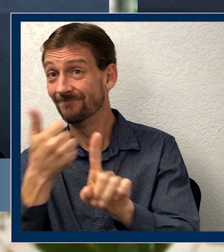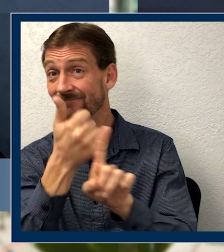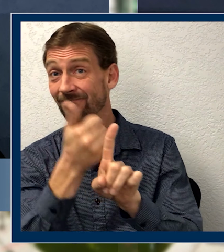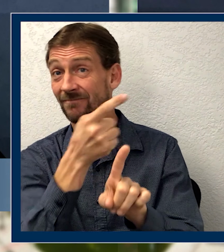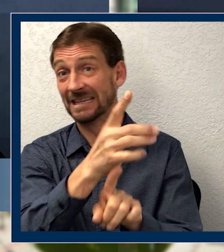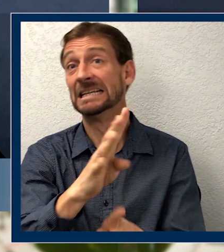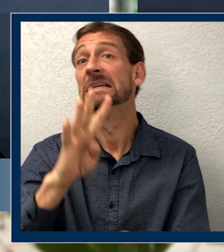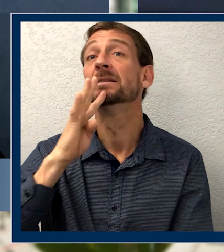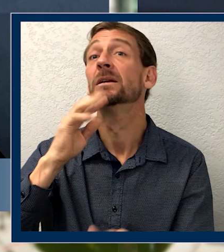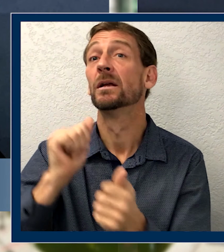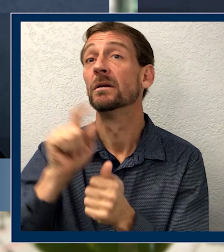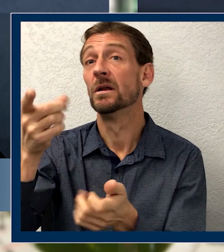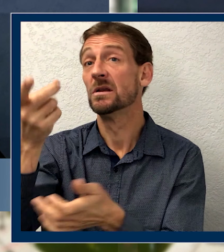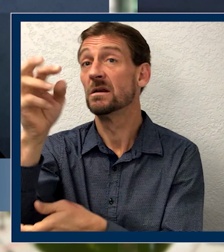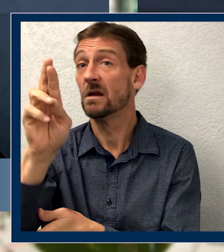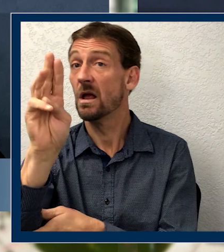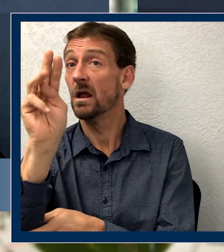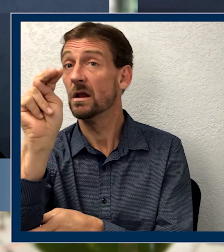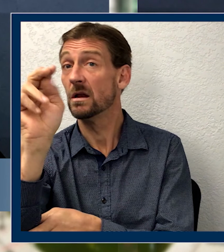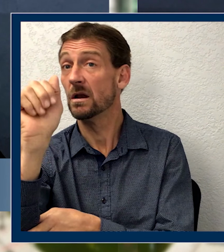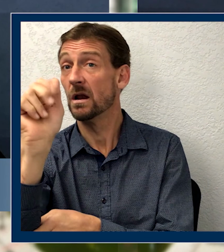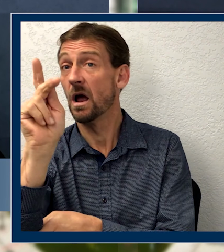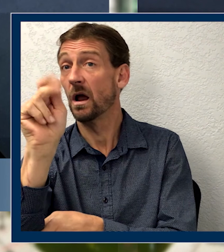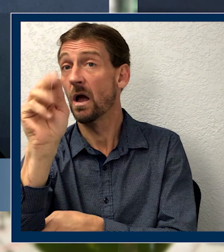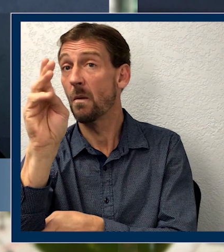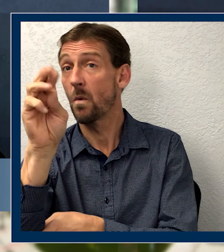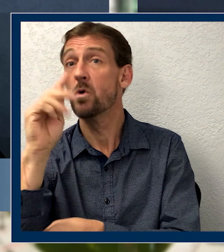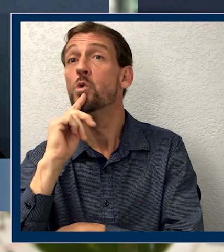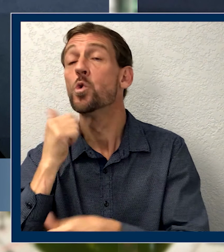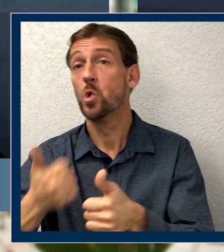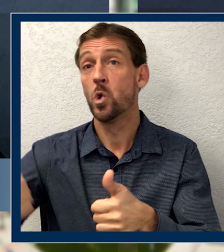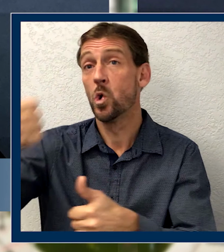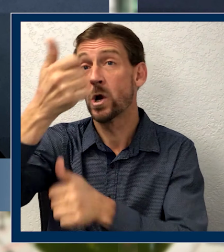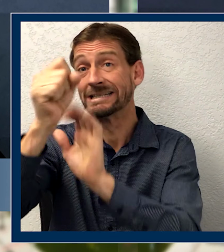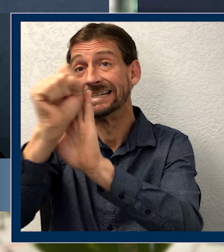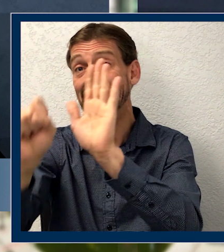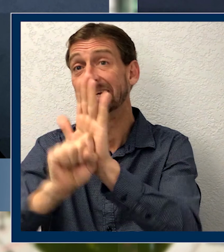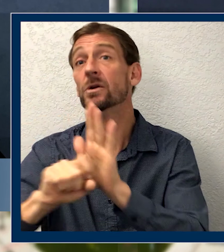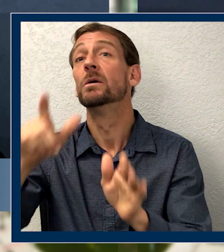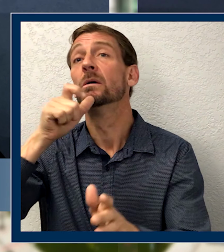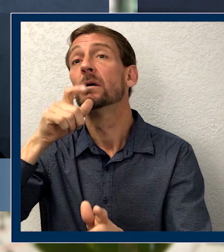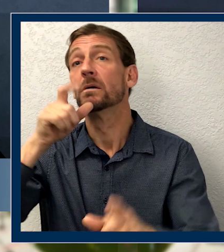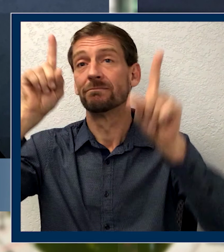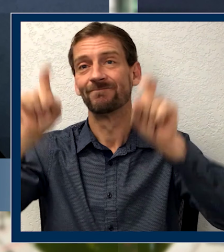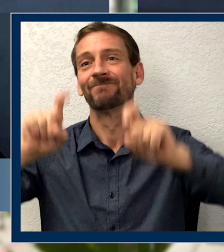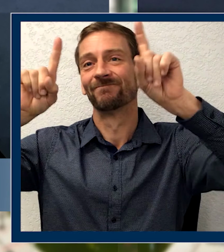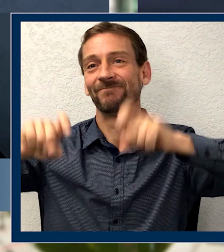speaks to Dr. Nakamura at the state, who I think heads up the